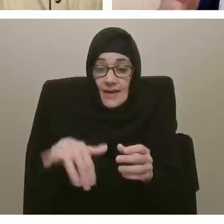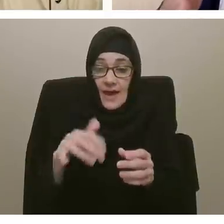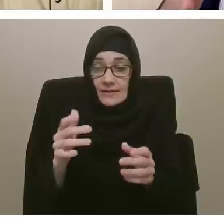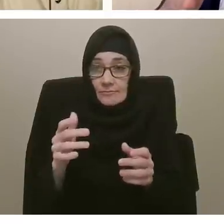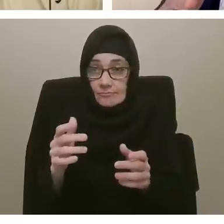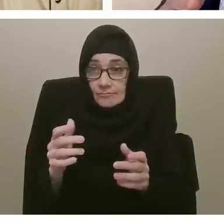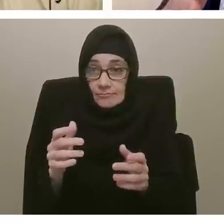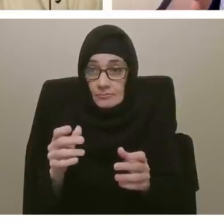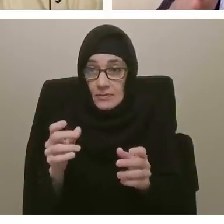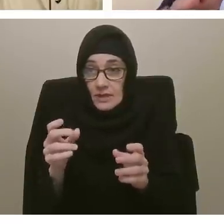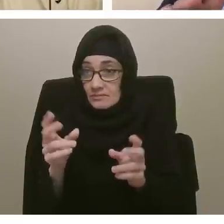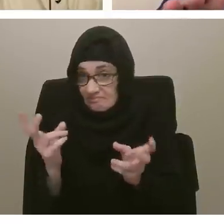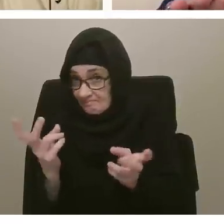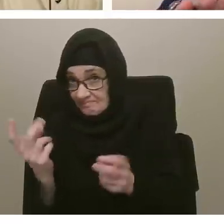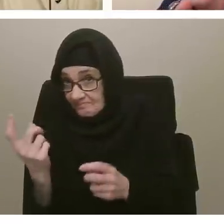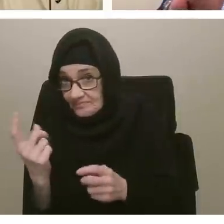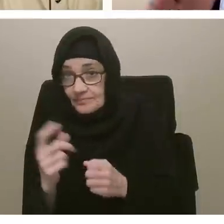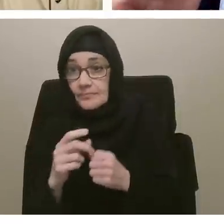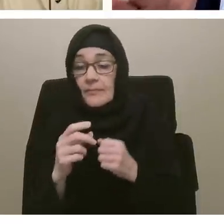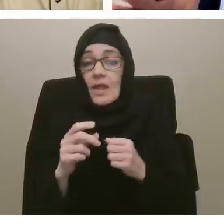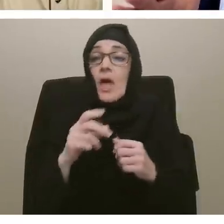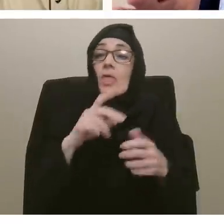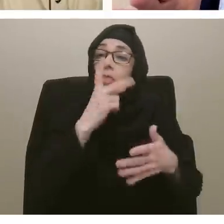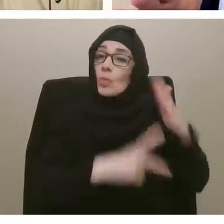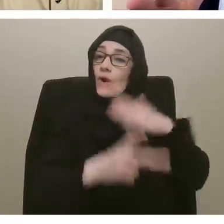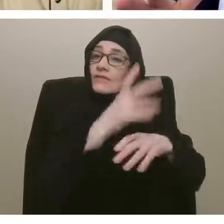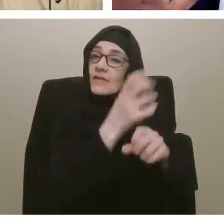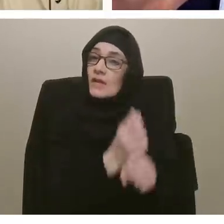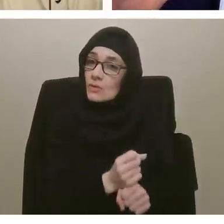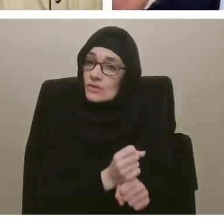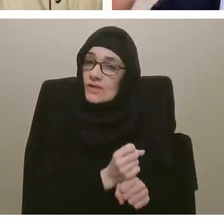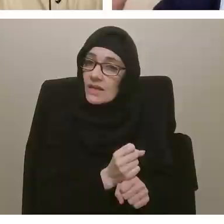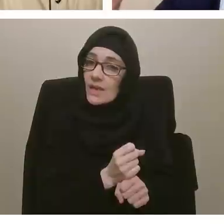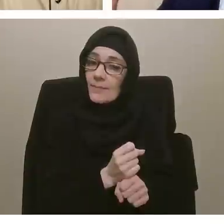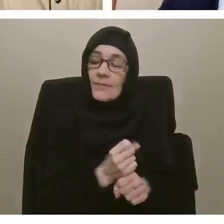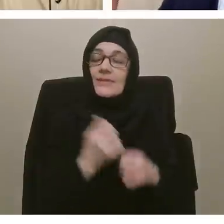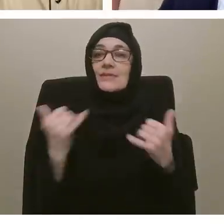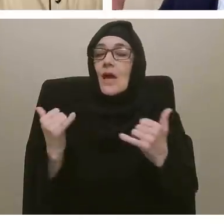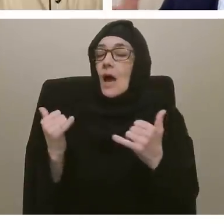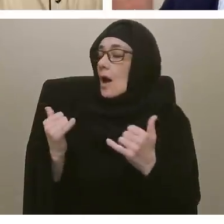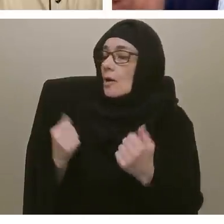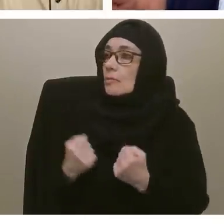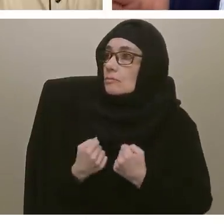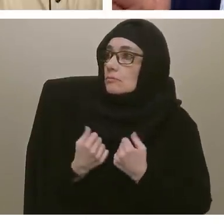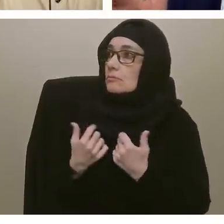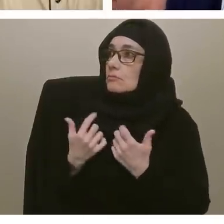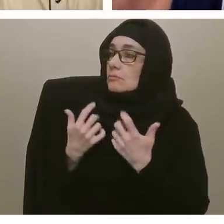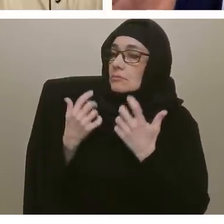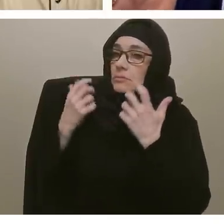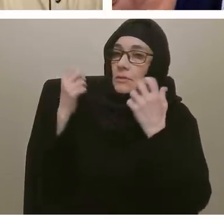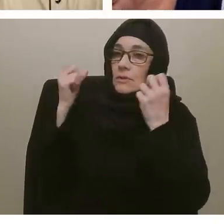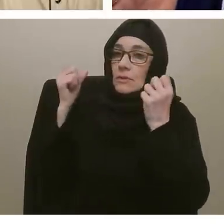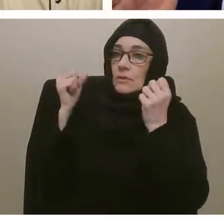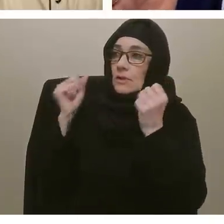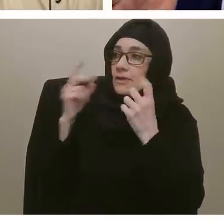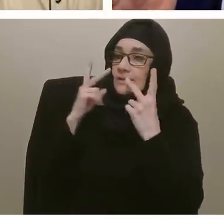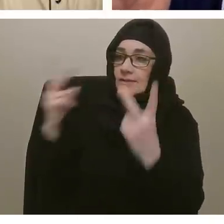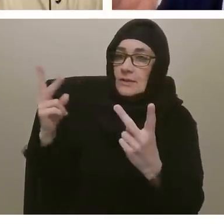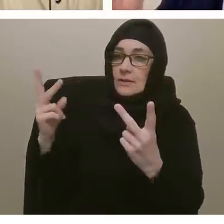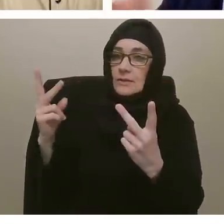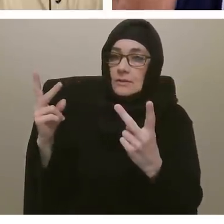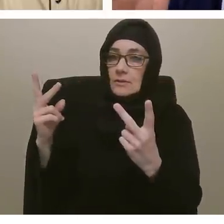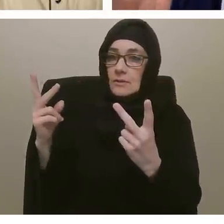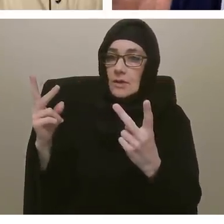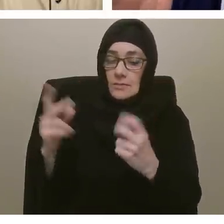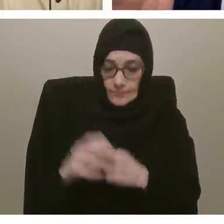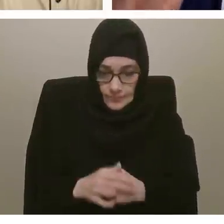it that, the Prophet sallallahu alaihi wasallam is then able to now see. Iqra bismi rabbik